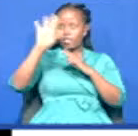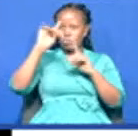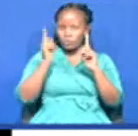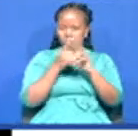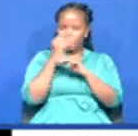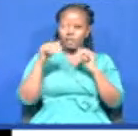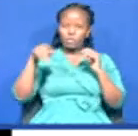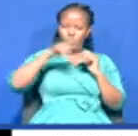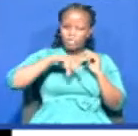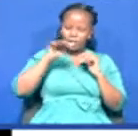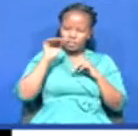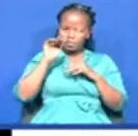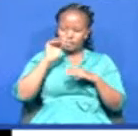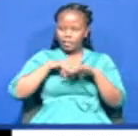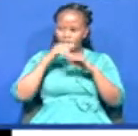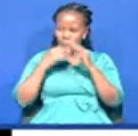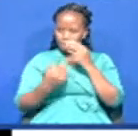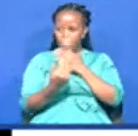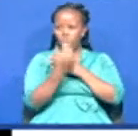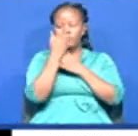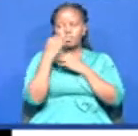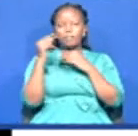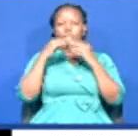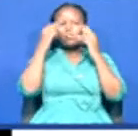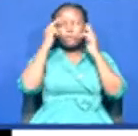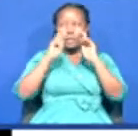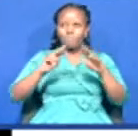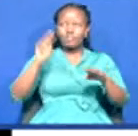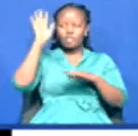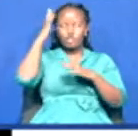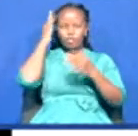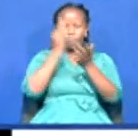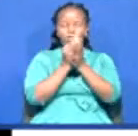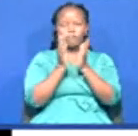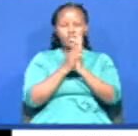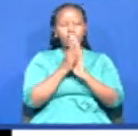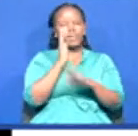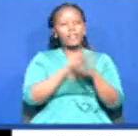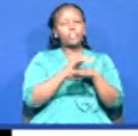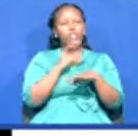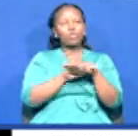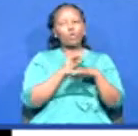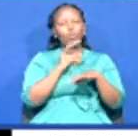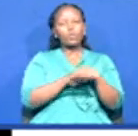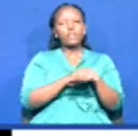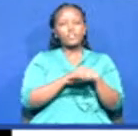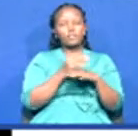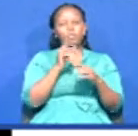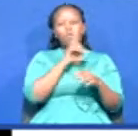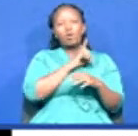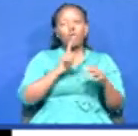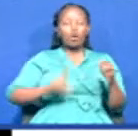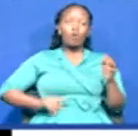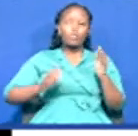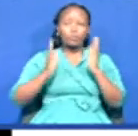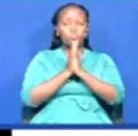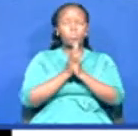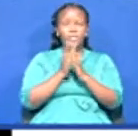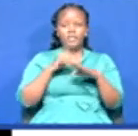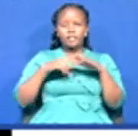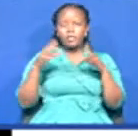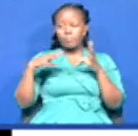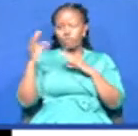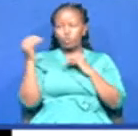morning. We have seen your faithfulness and your goodness from the start, even until now. Lord, we pray that, my dear Father, as we go to